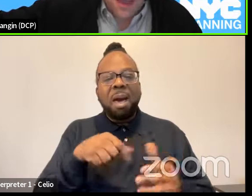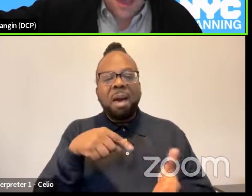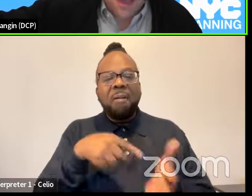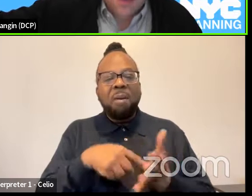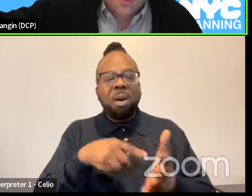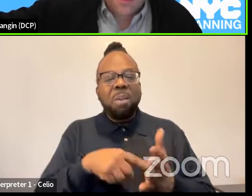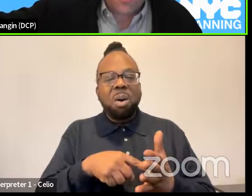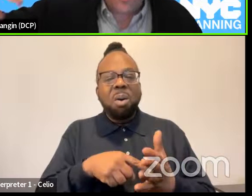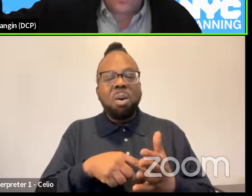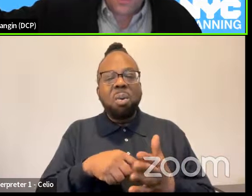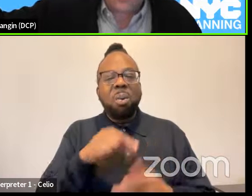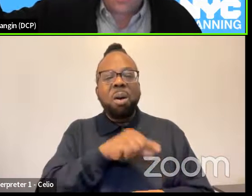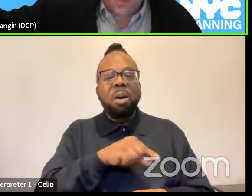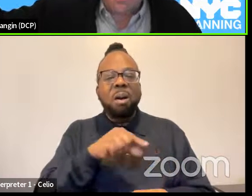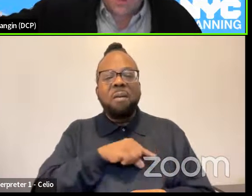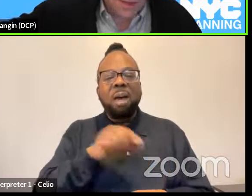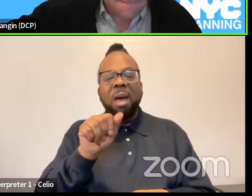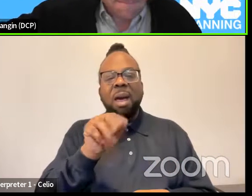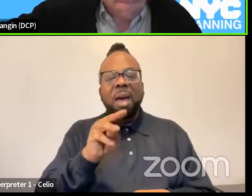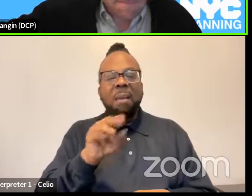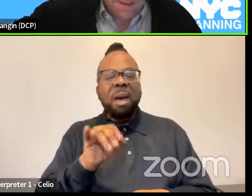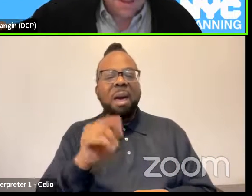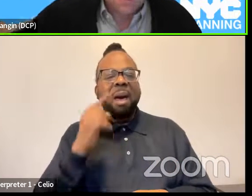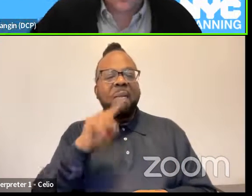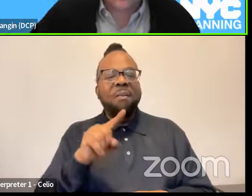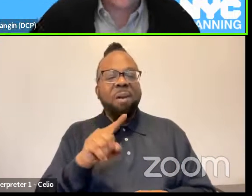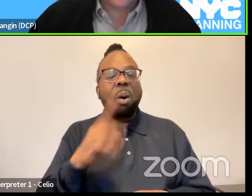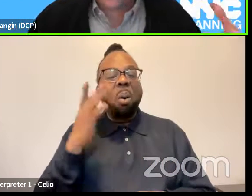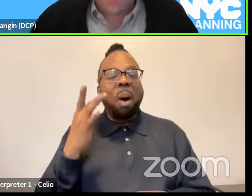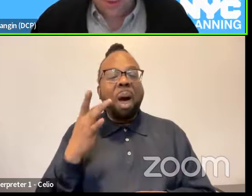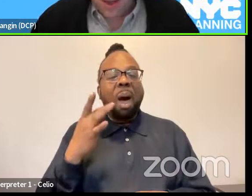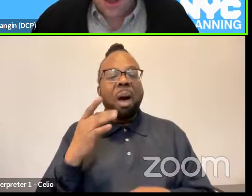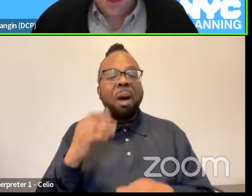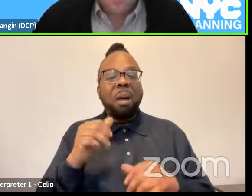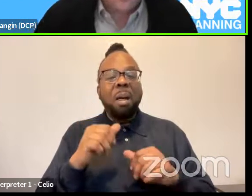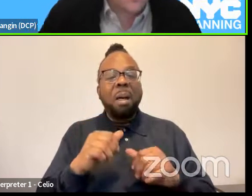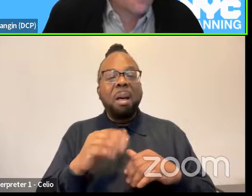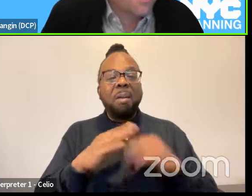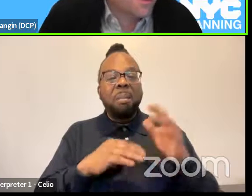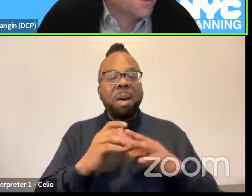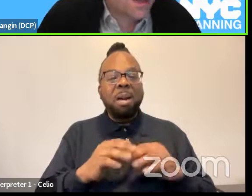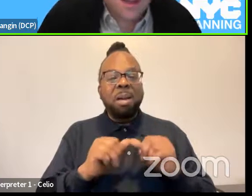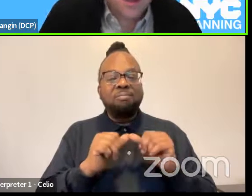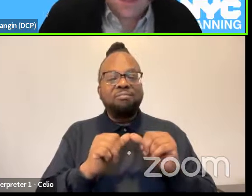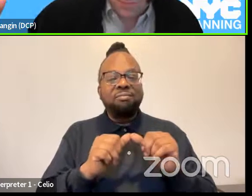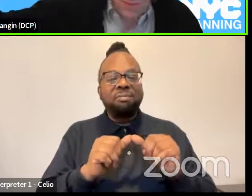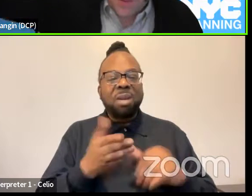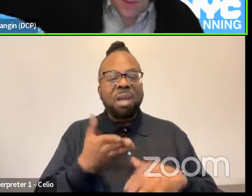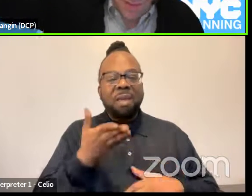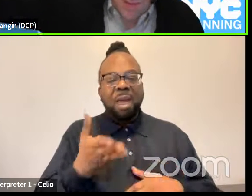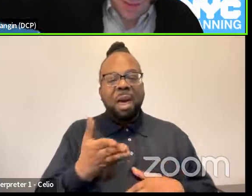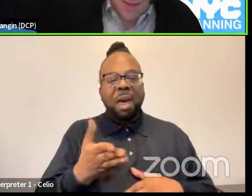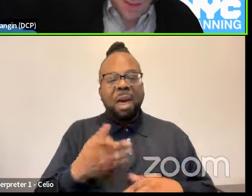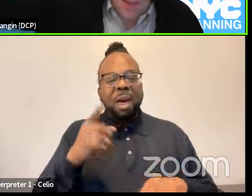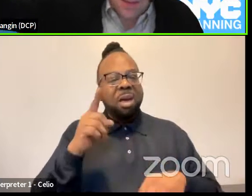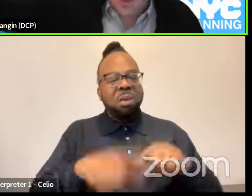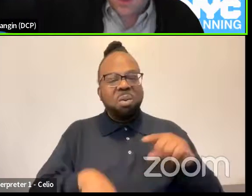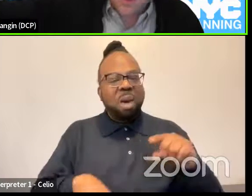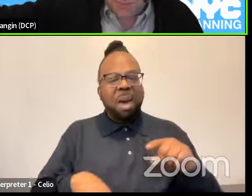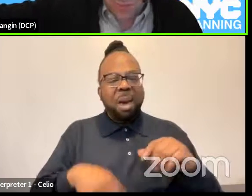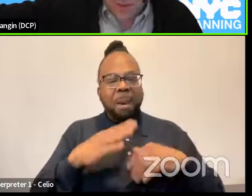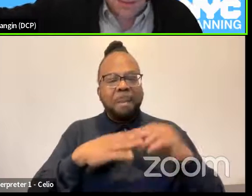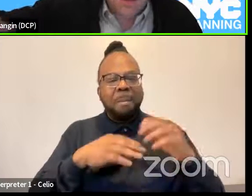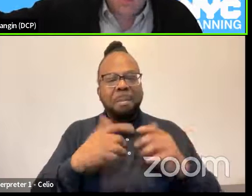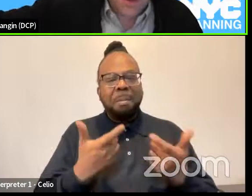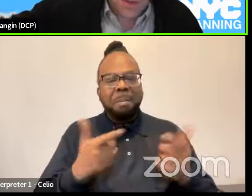qualifying AMIs for the life of that building. So there is no way that you can build that bigger building and then